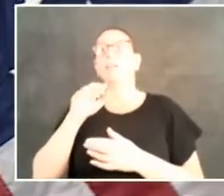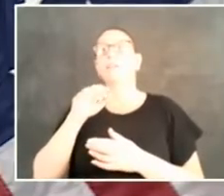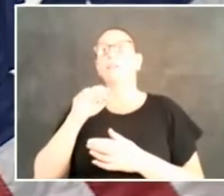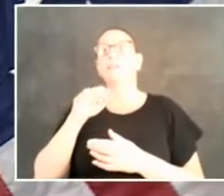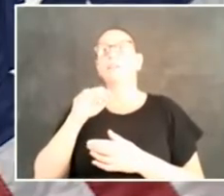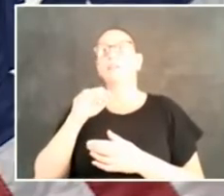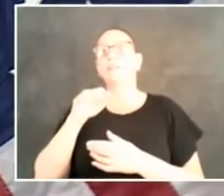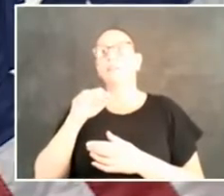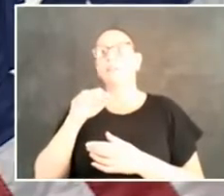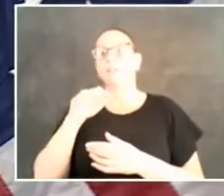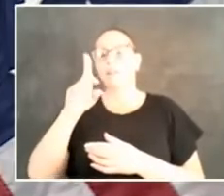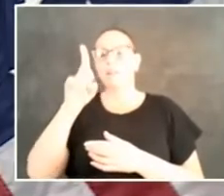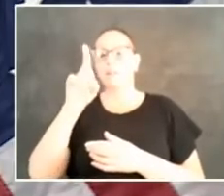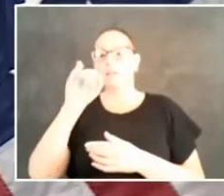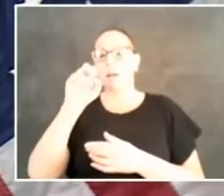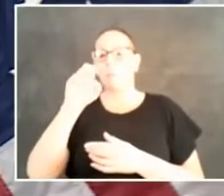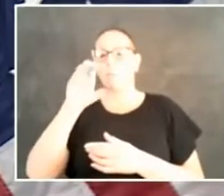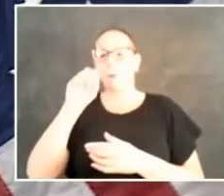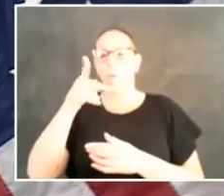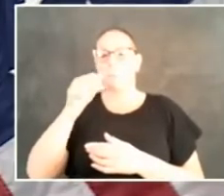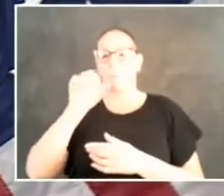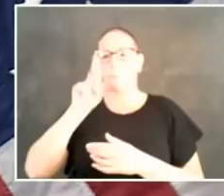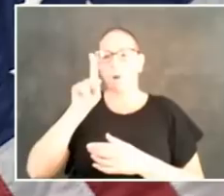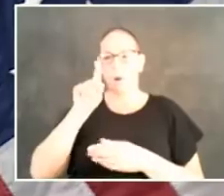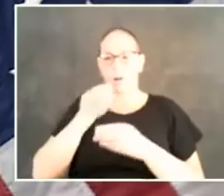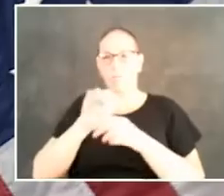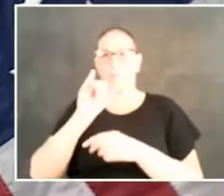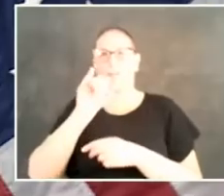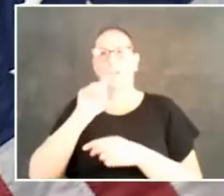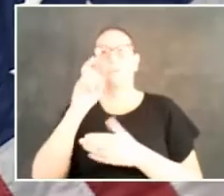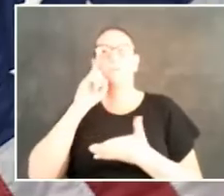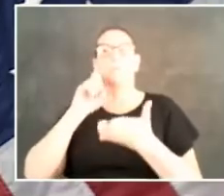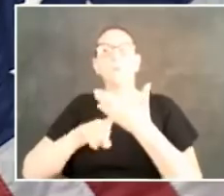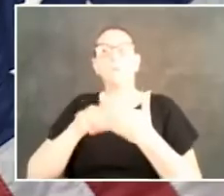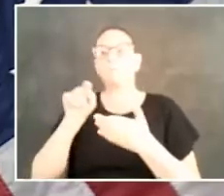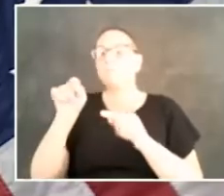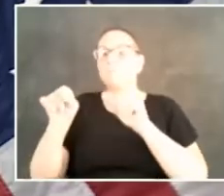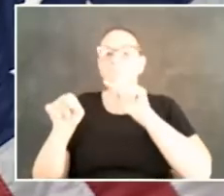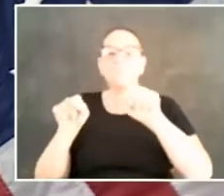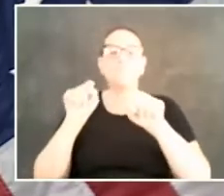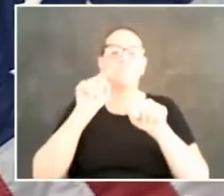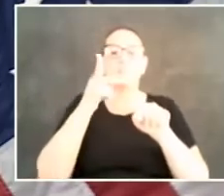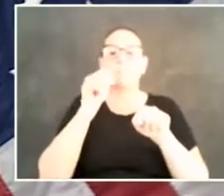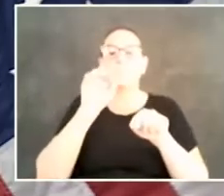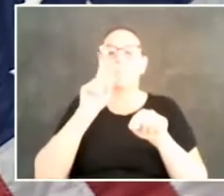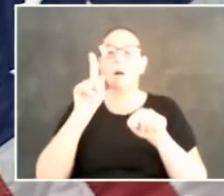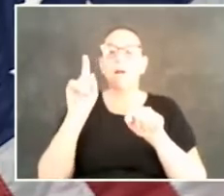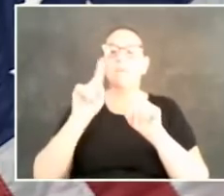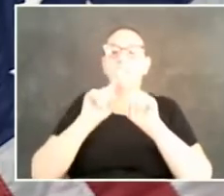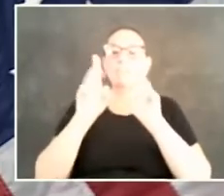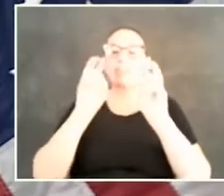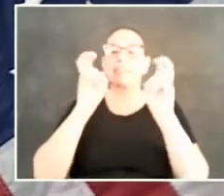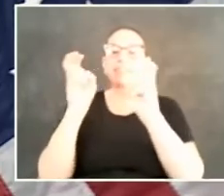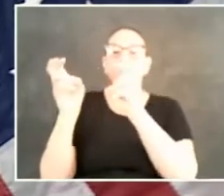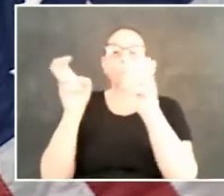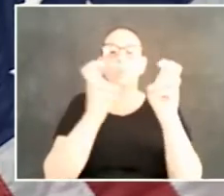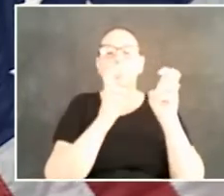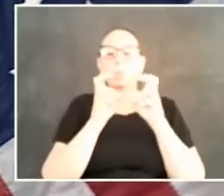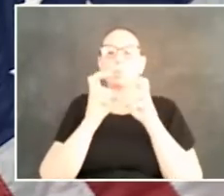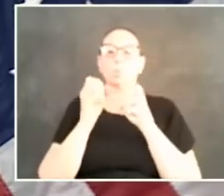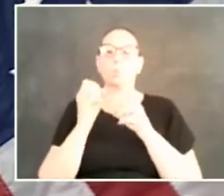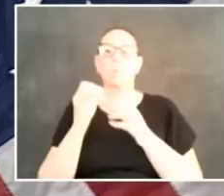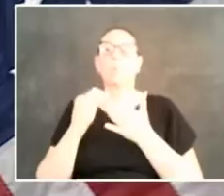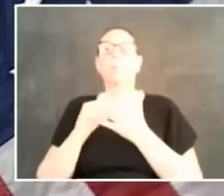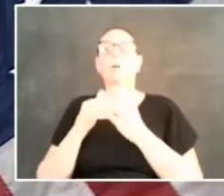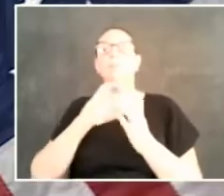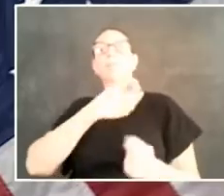force today and going forward to make sure that people are practicing that safe distance. Also, that people are